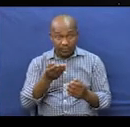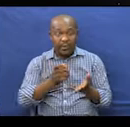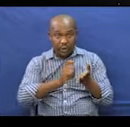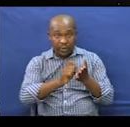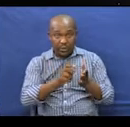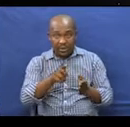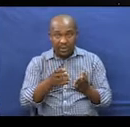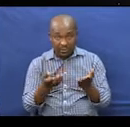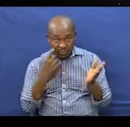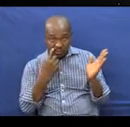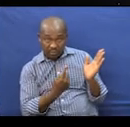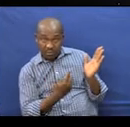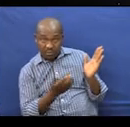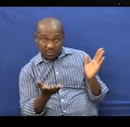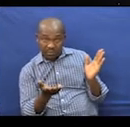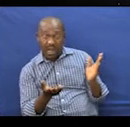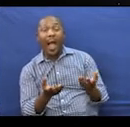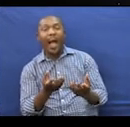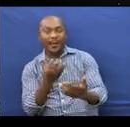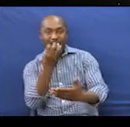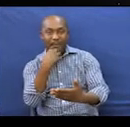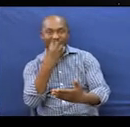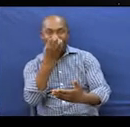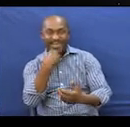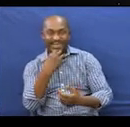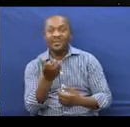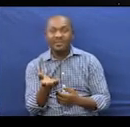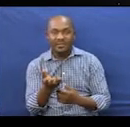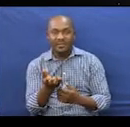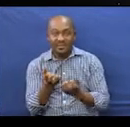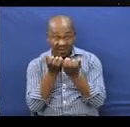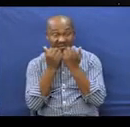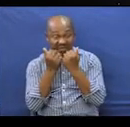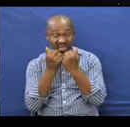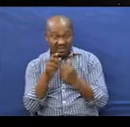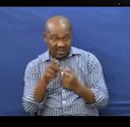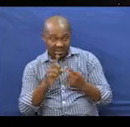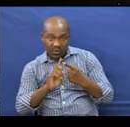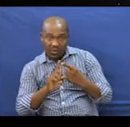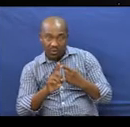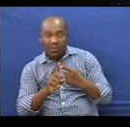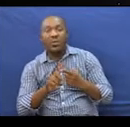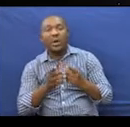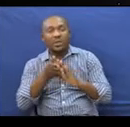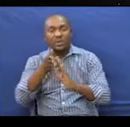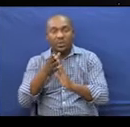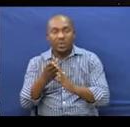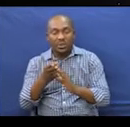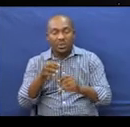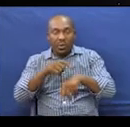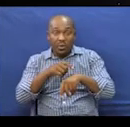Student, what is this? Yeah, this is maize. So this is one source of what? Carbohydrate. So when you